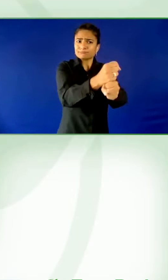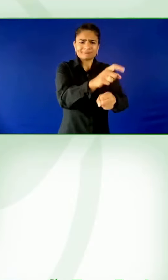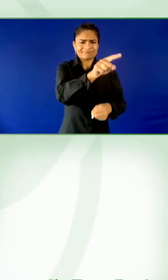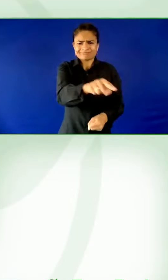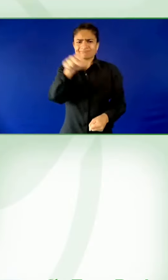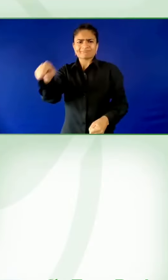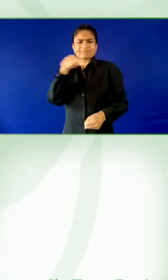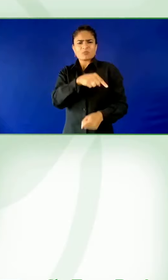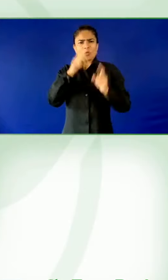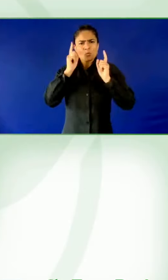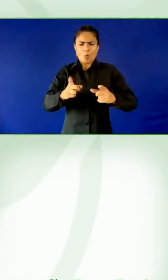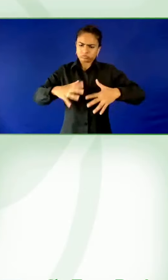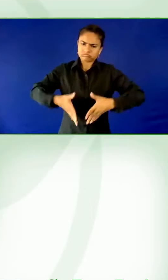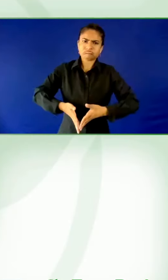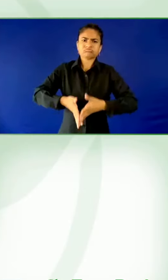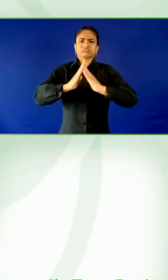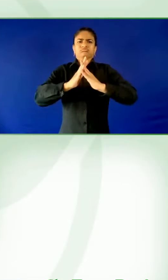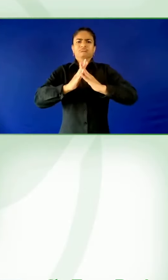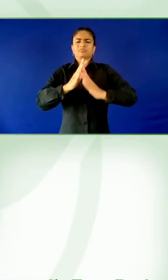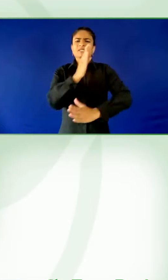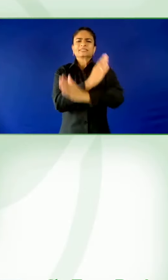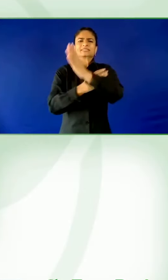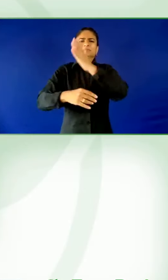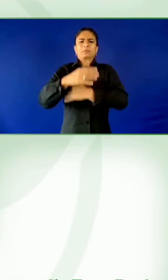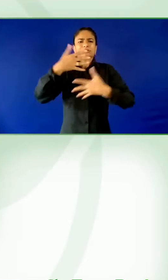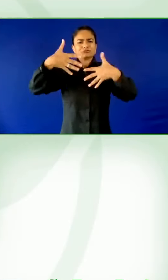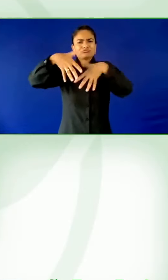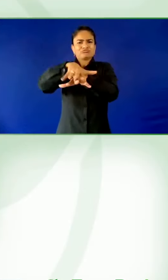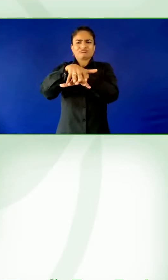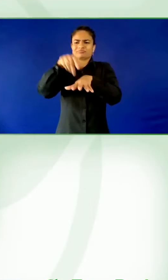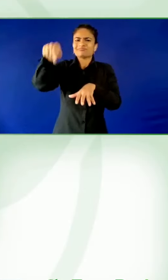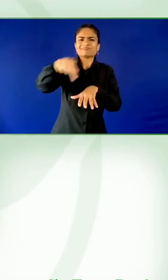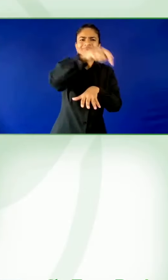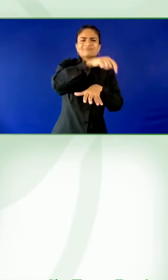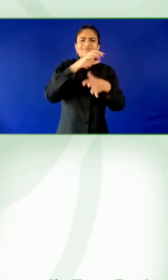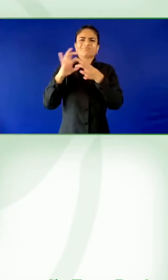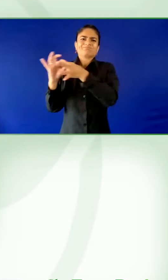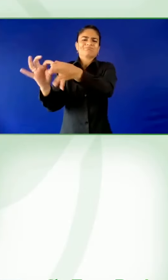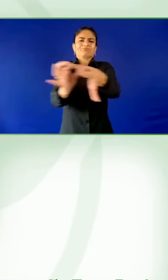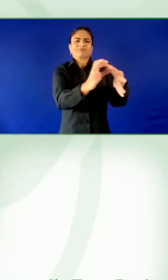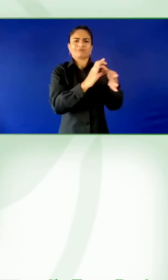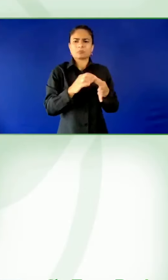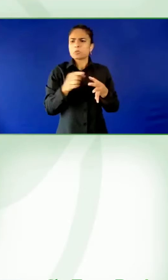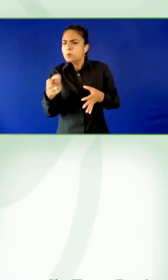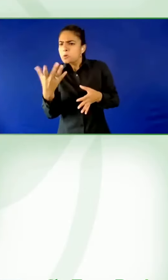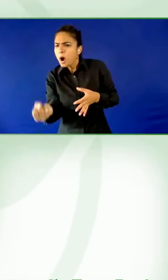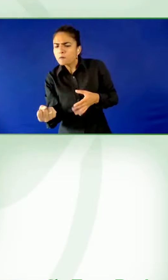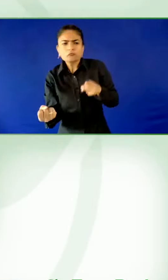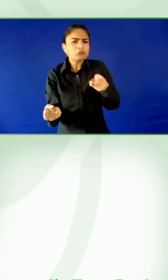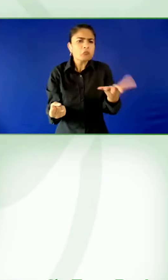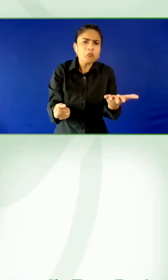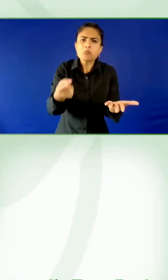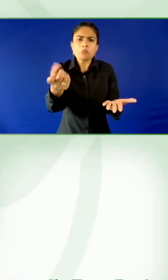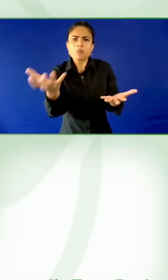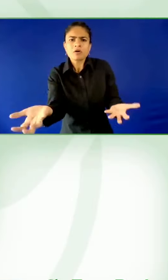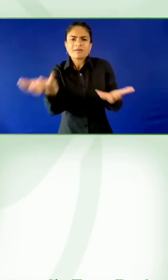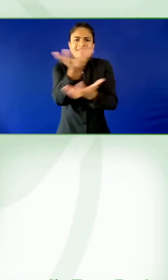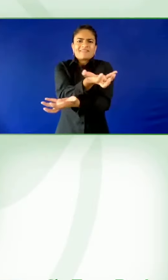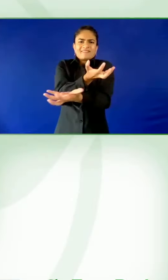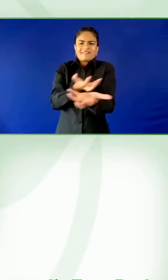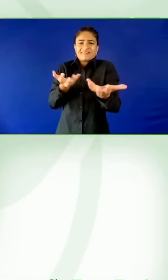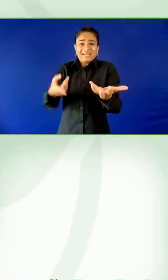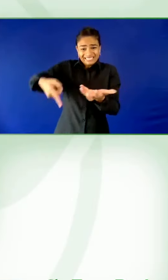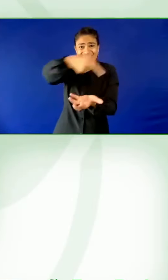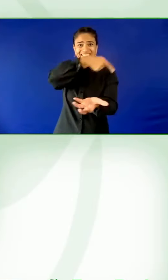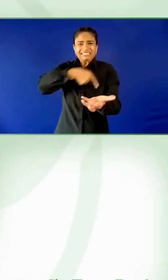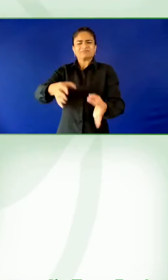programs better accessible for persons with disabilities. But when we decided to do so, we were confronted